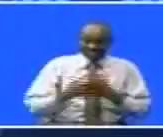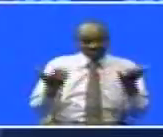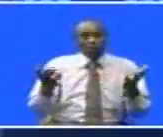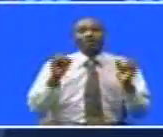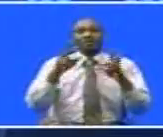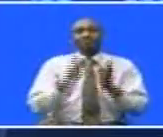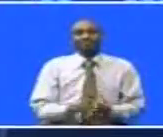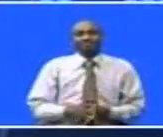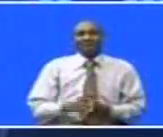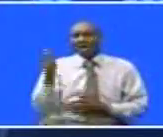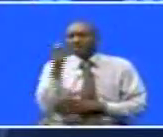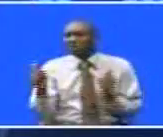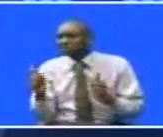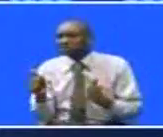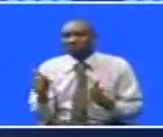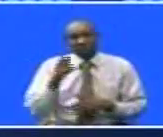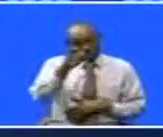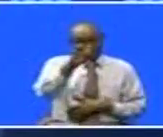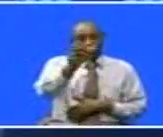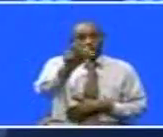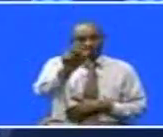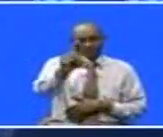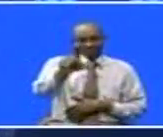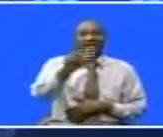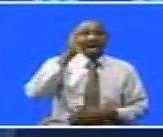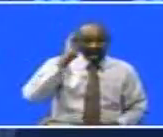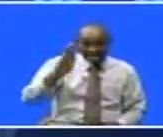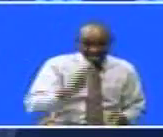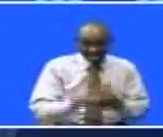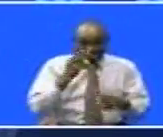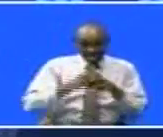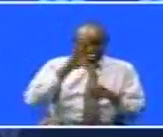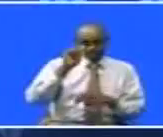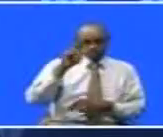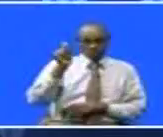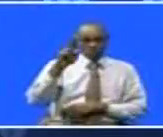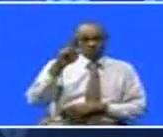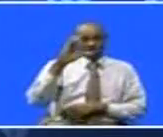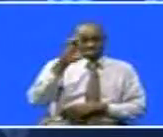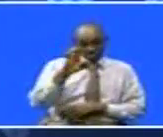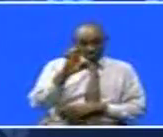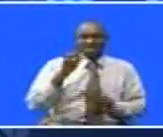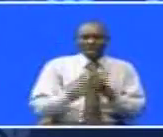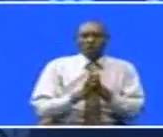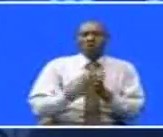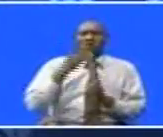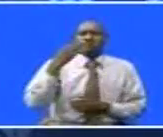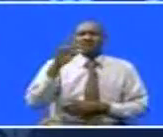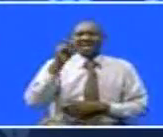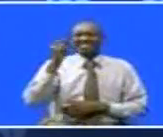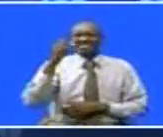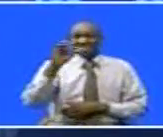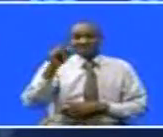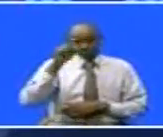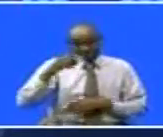sure. Hey, which camera do I look at? Right there. Oh, there? Yeah. Hey, hi. My name is Bruce. Well, Pope Francis is expected to hold